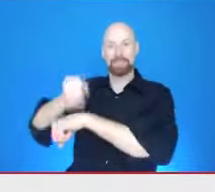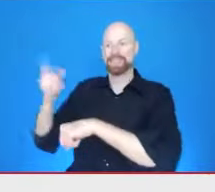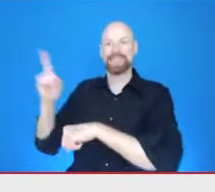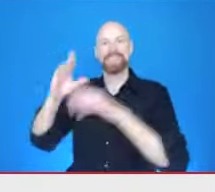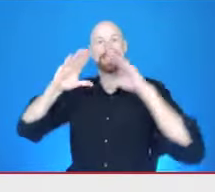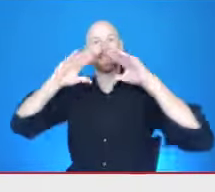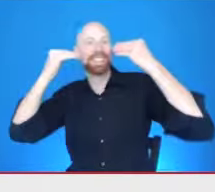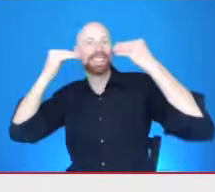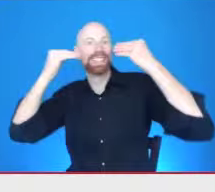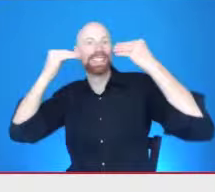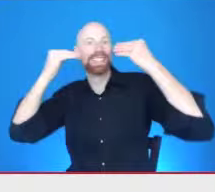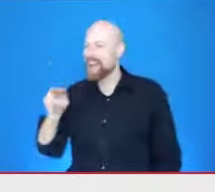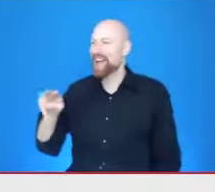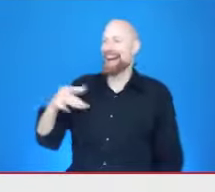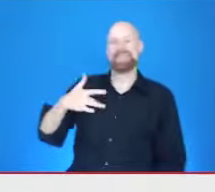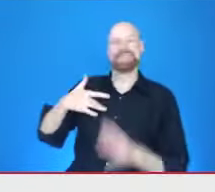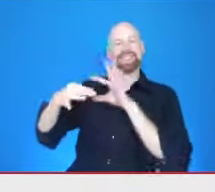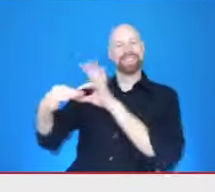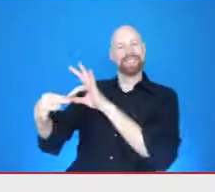takes to get through anything.